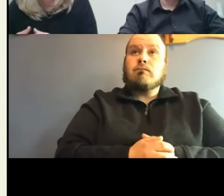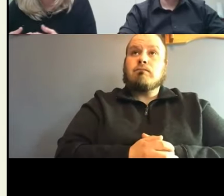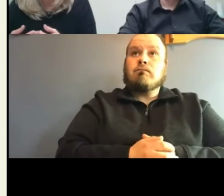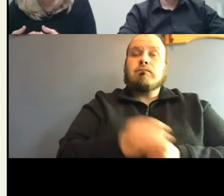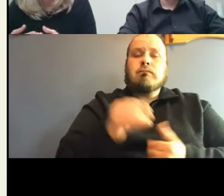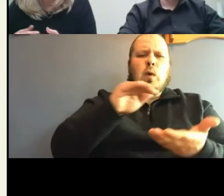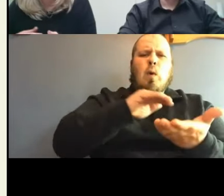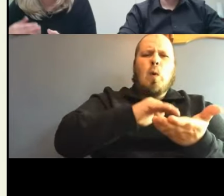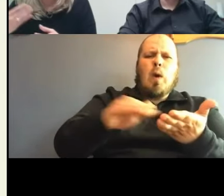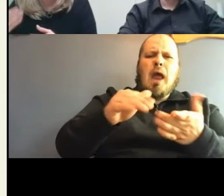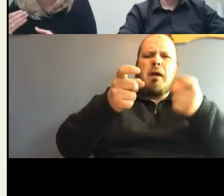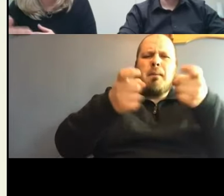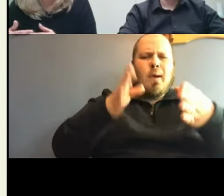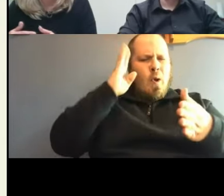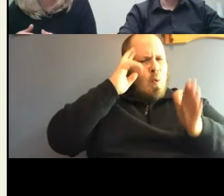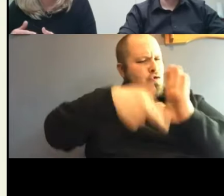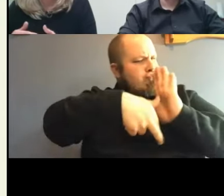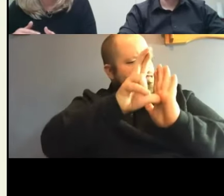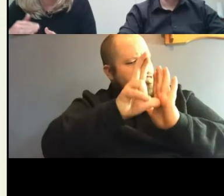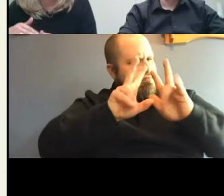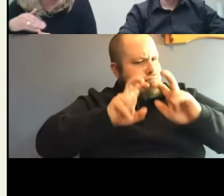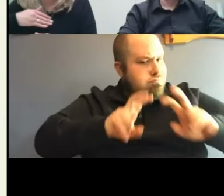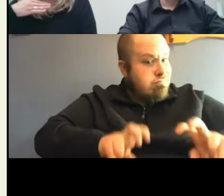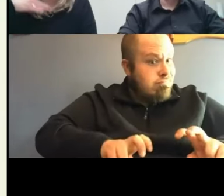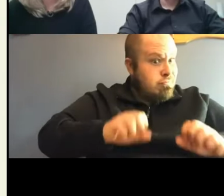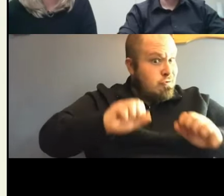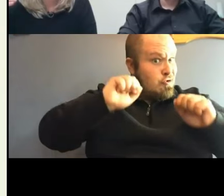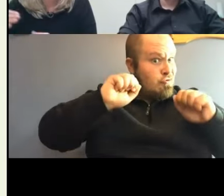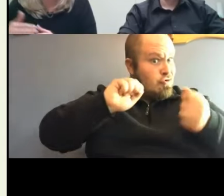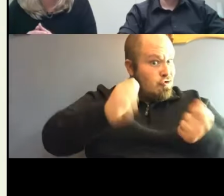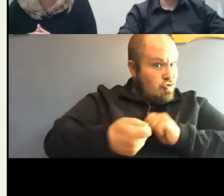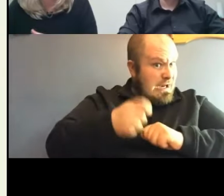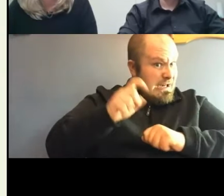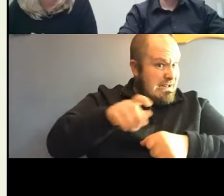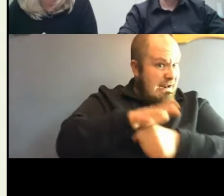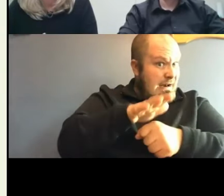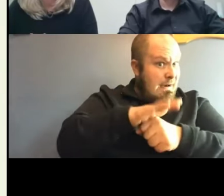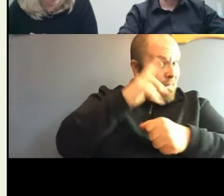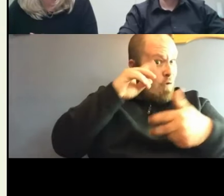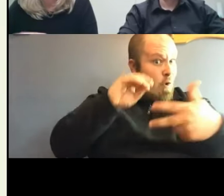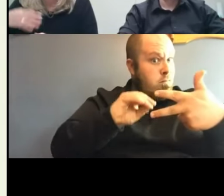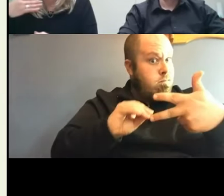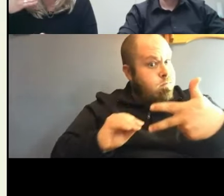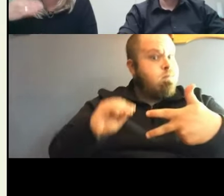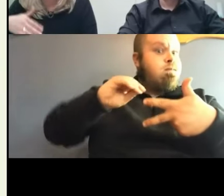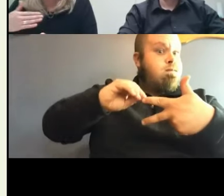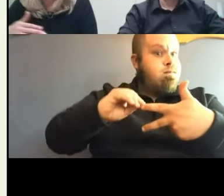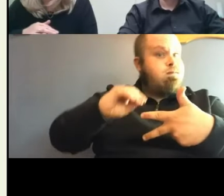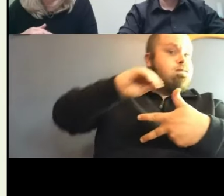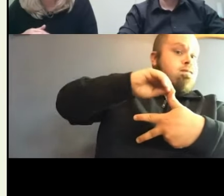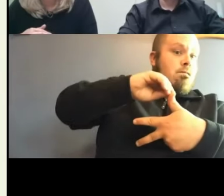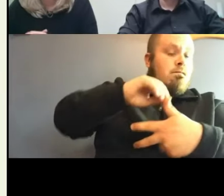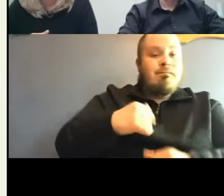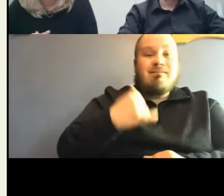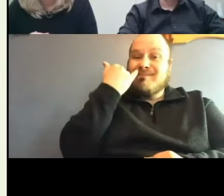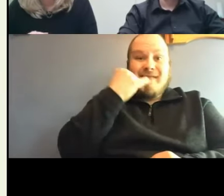manager will review and see if there's a change in need enough to rise the priority. If there's not